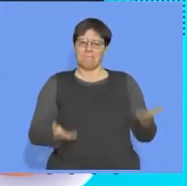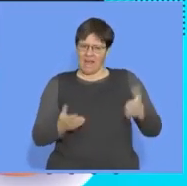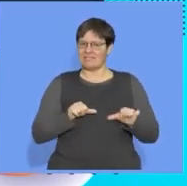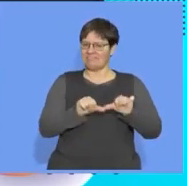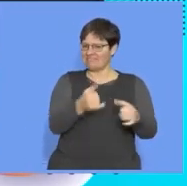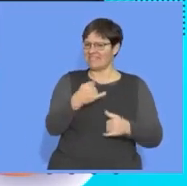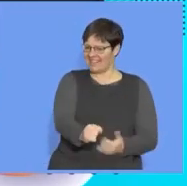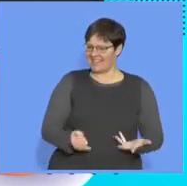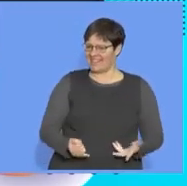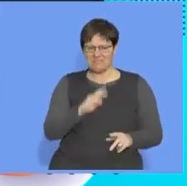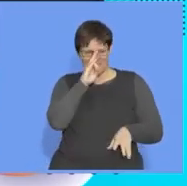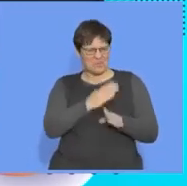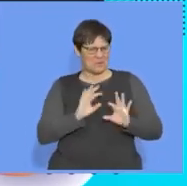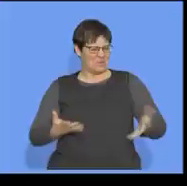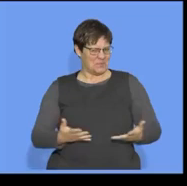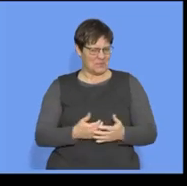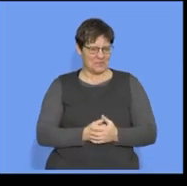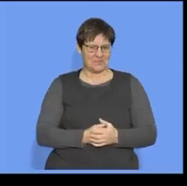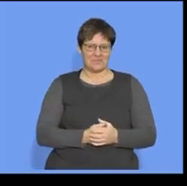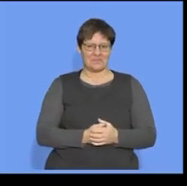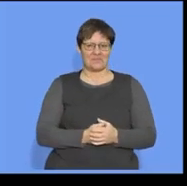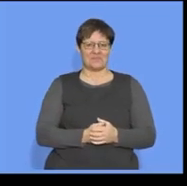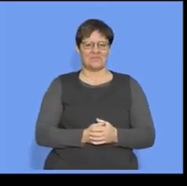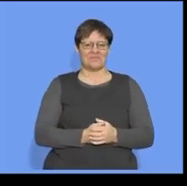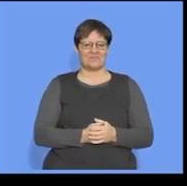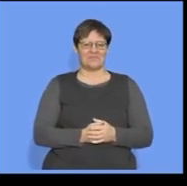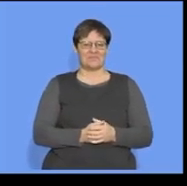balance. Let's see how it works.